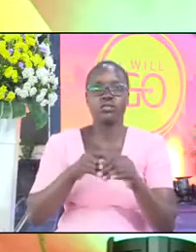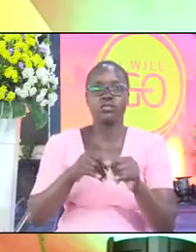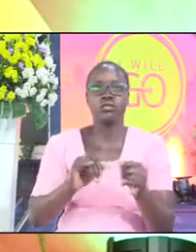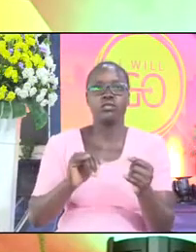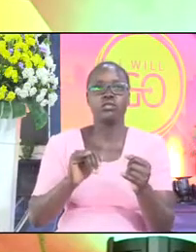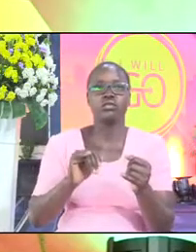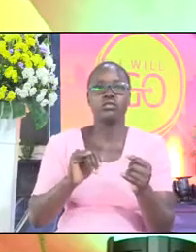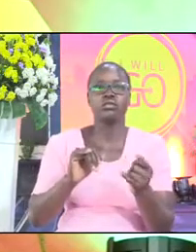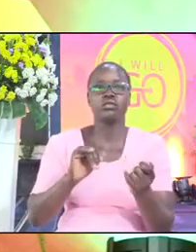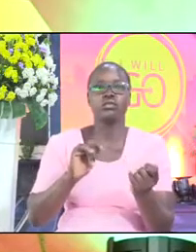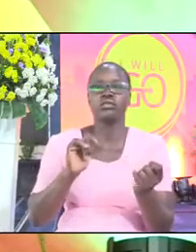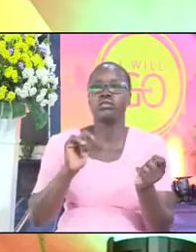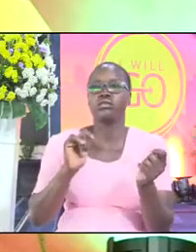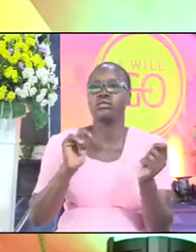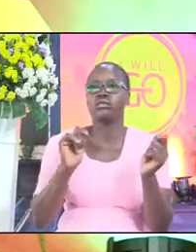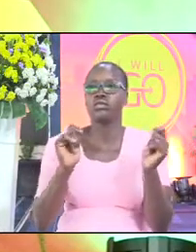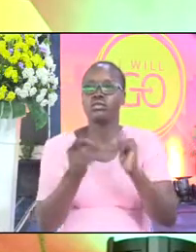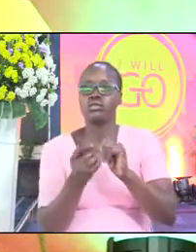to lift them up.